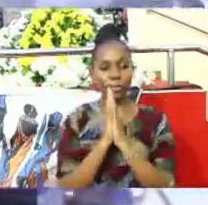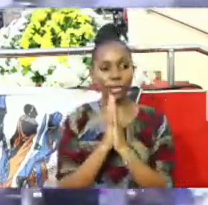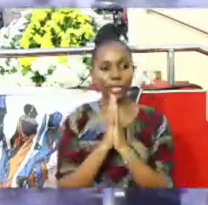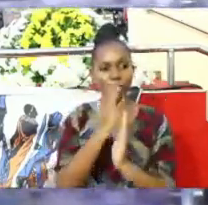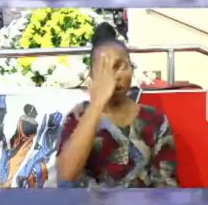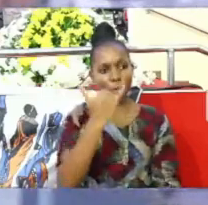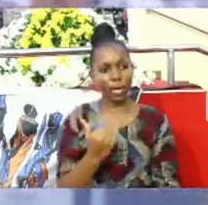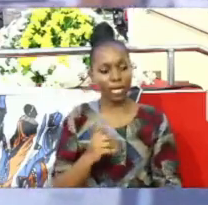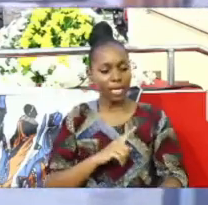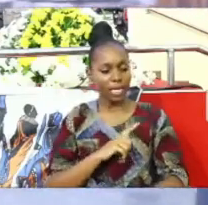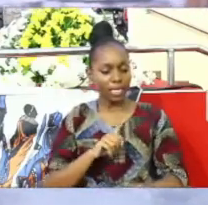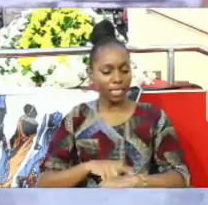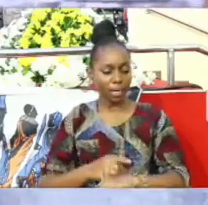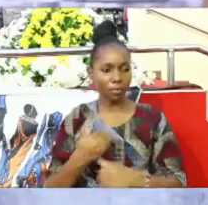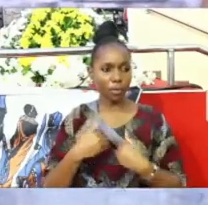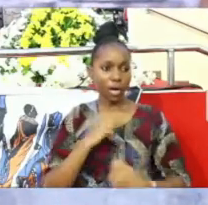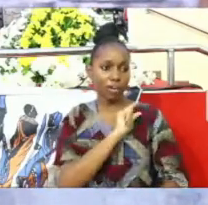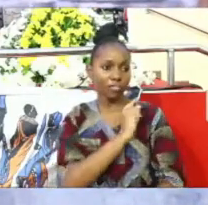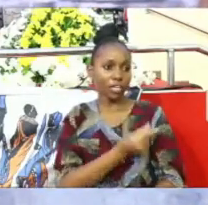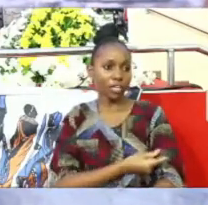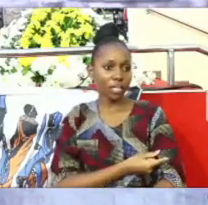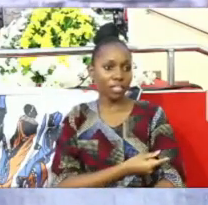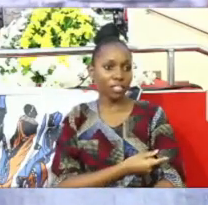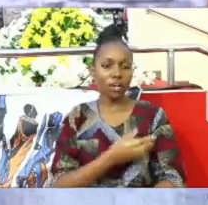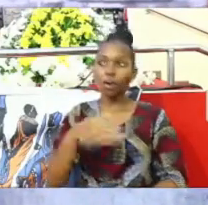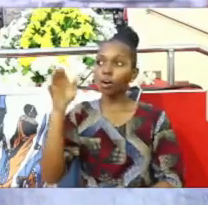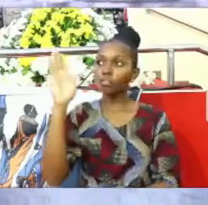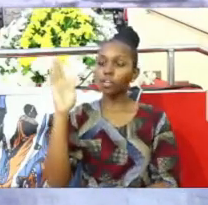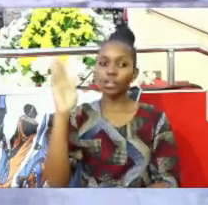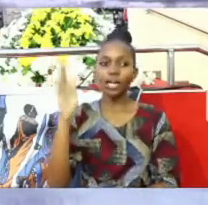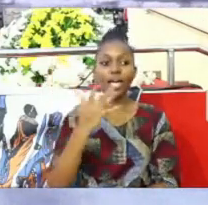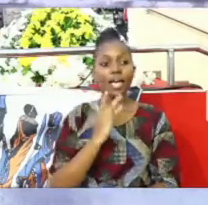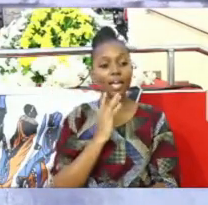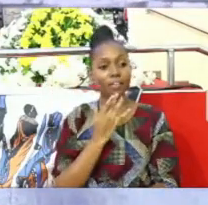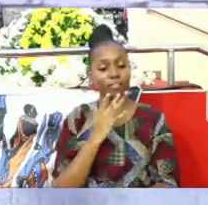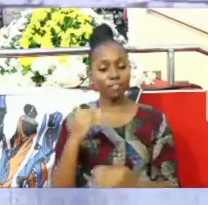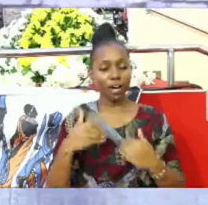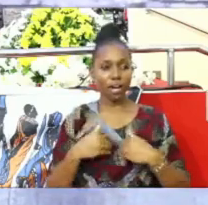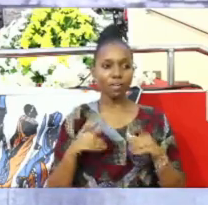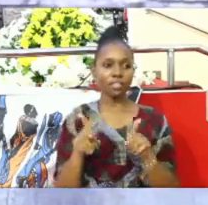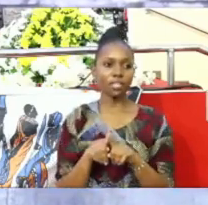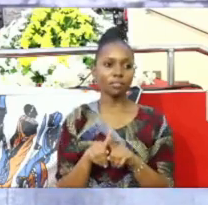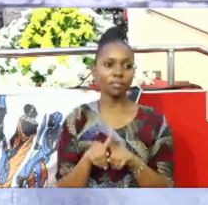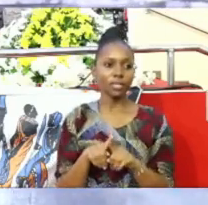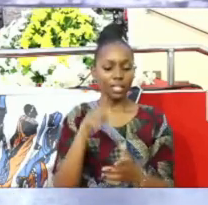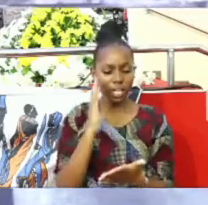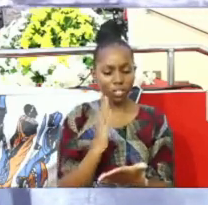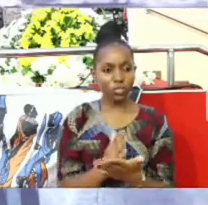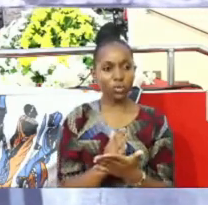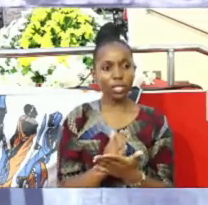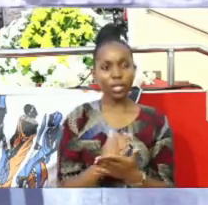God is upon your life, kwa sababu neema ya Mungu ikiwa juu yako, and there is favor upon you, na kibali juu yako, he will pull you from the